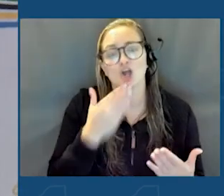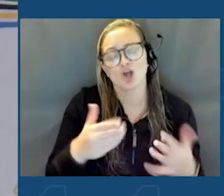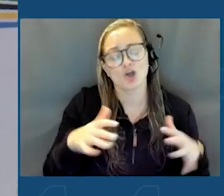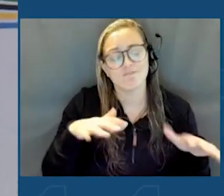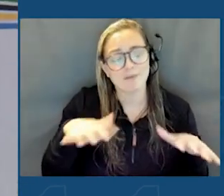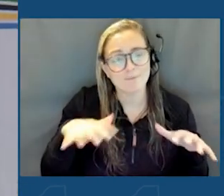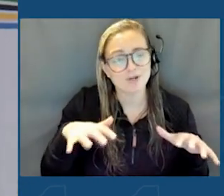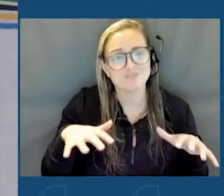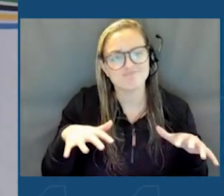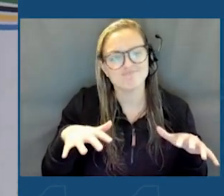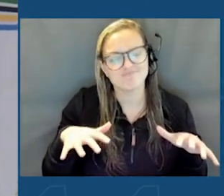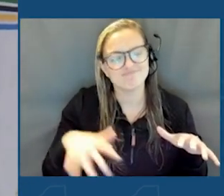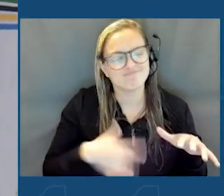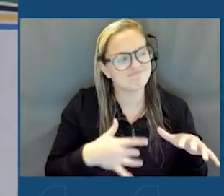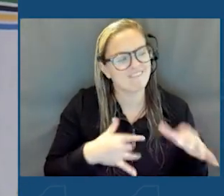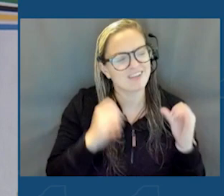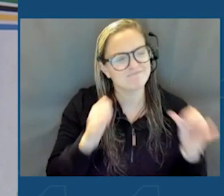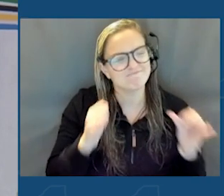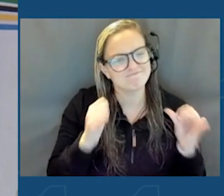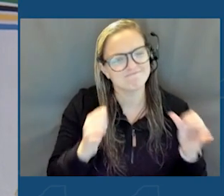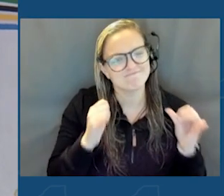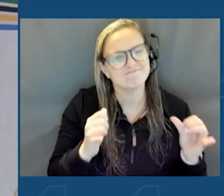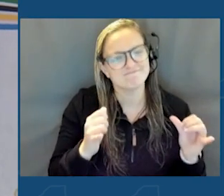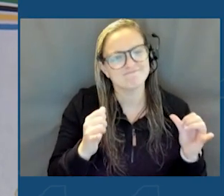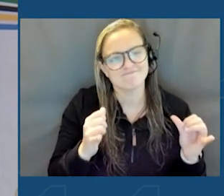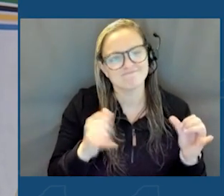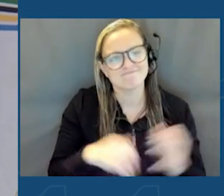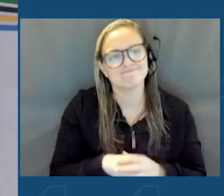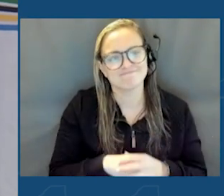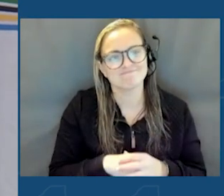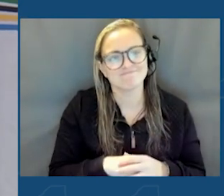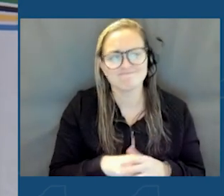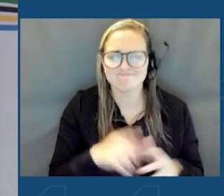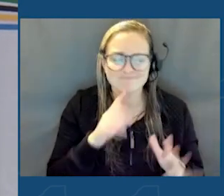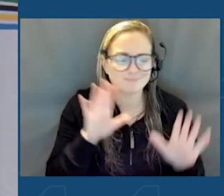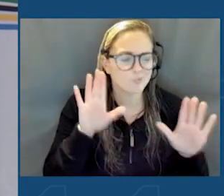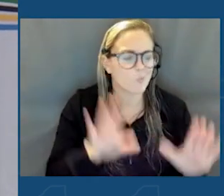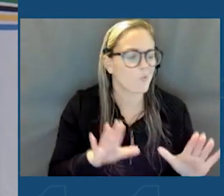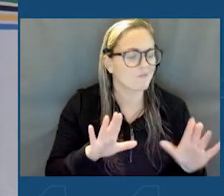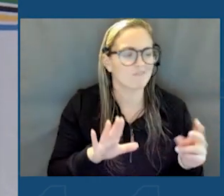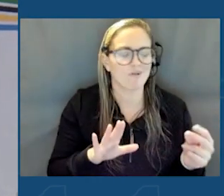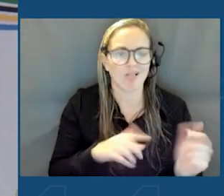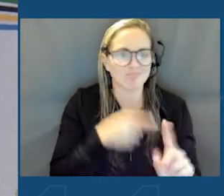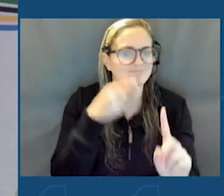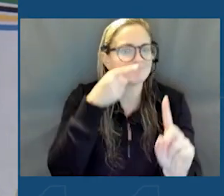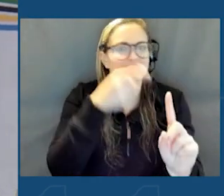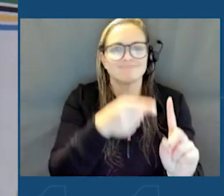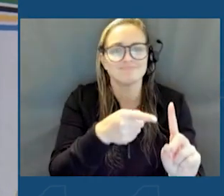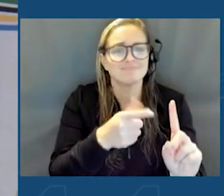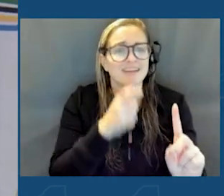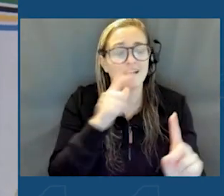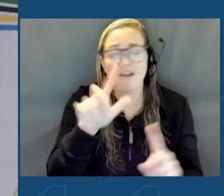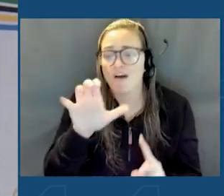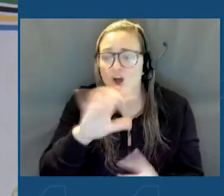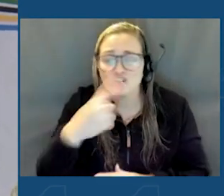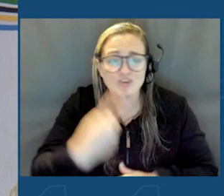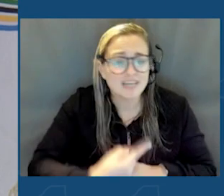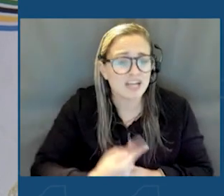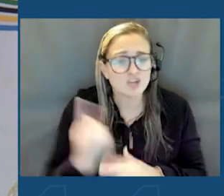feel good vibrations today, do we not? This is an extraordinary milestone. It's not 100 days or something special.